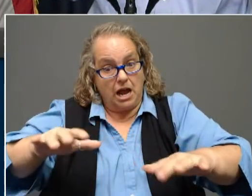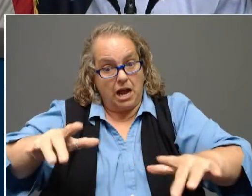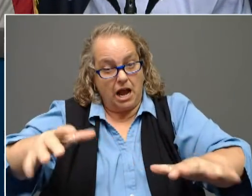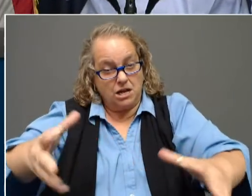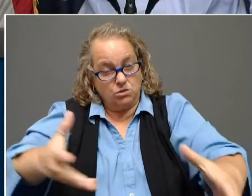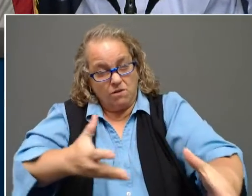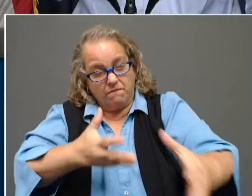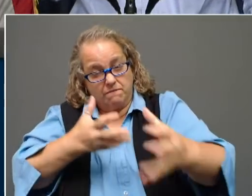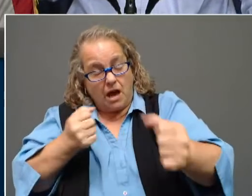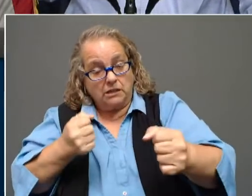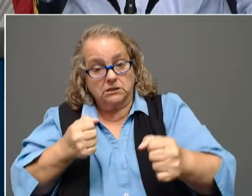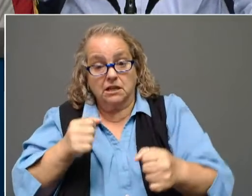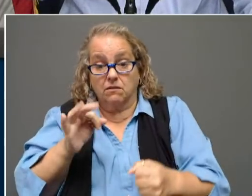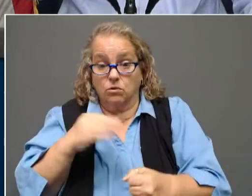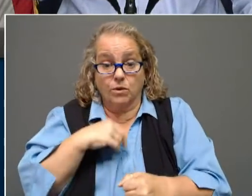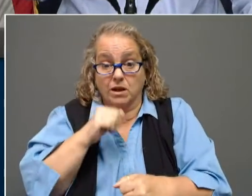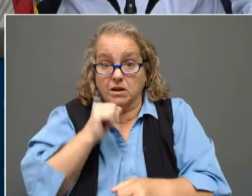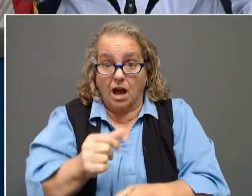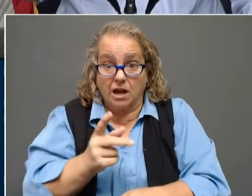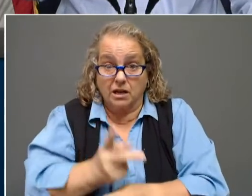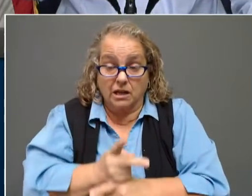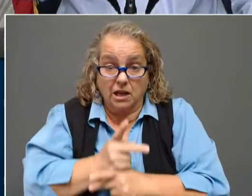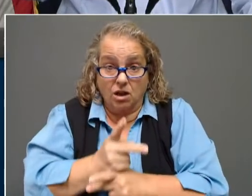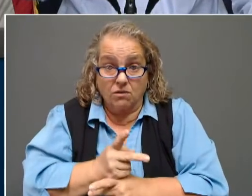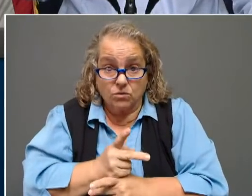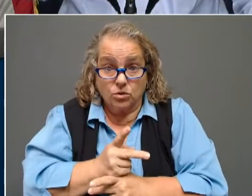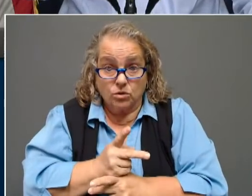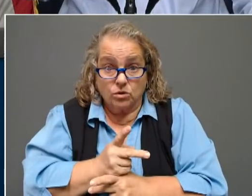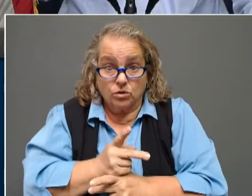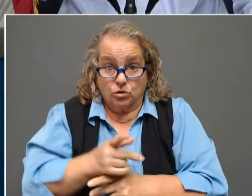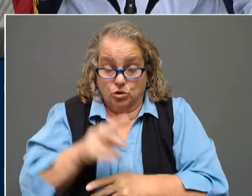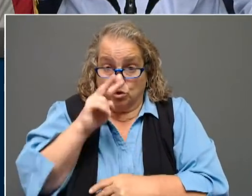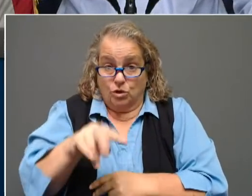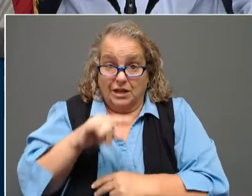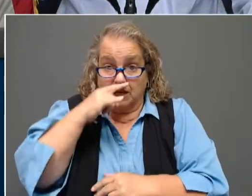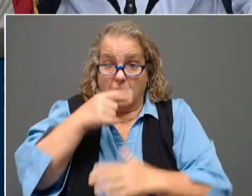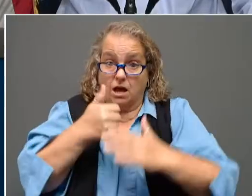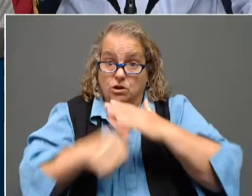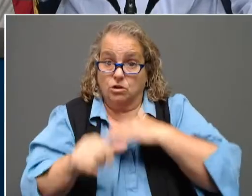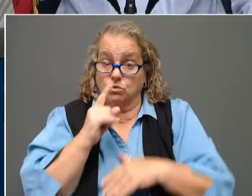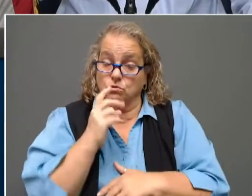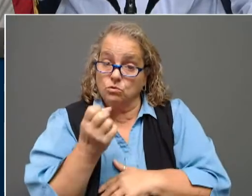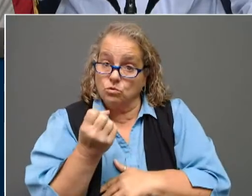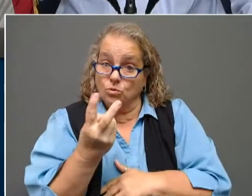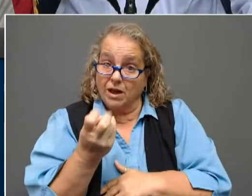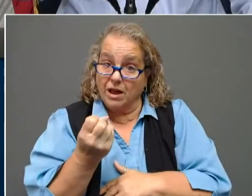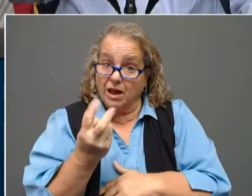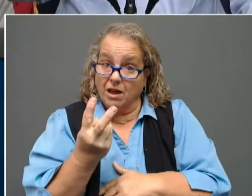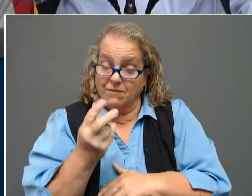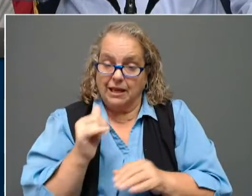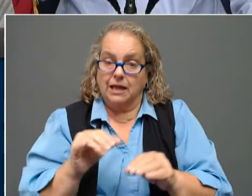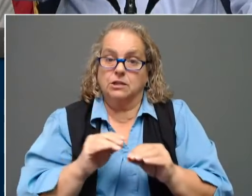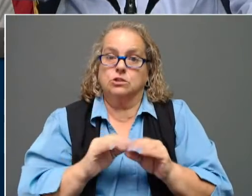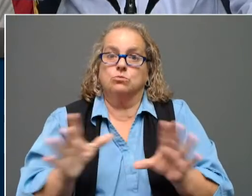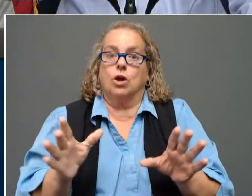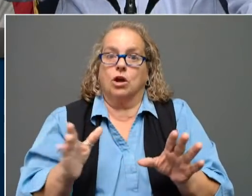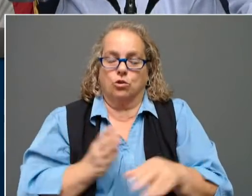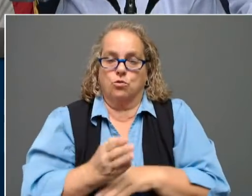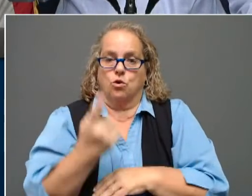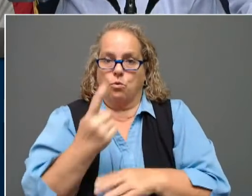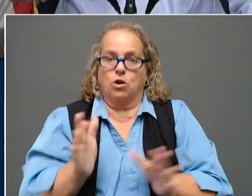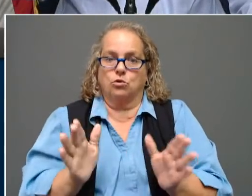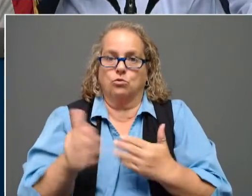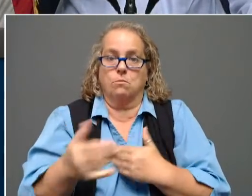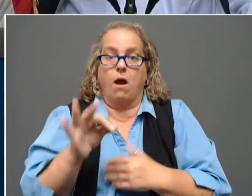careful, certainly you look at kids under 12, I think can spread through a room of